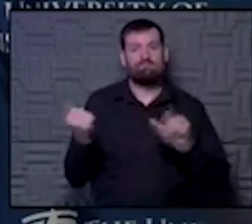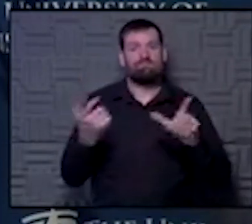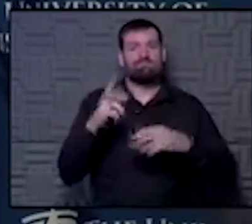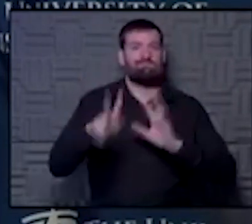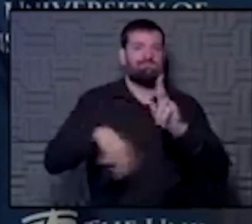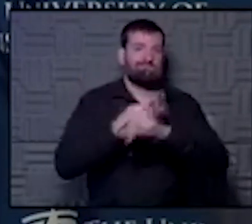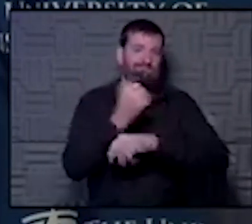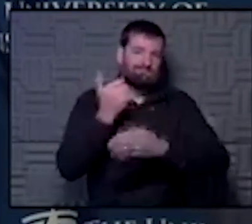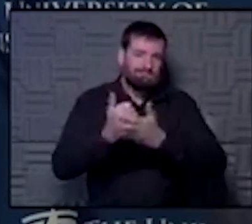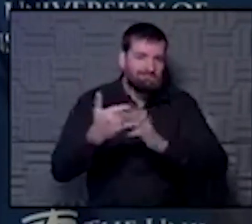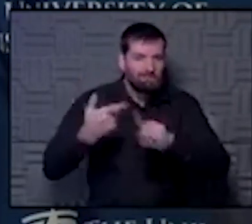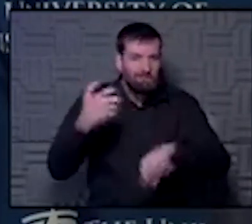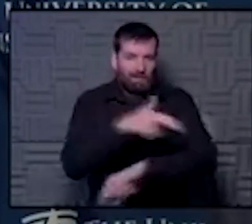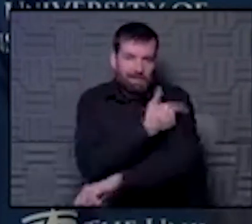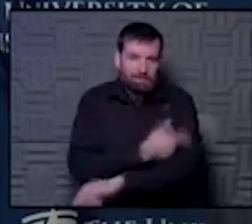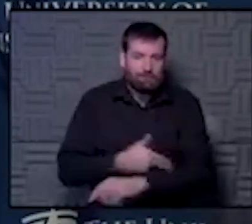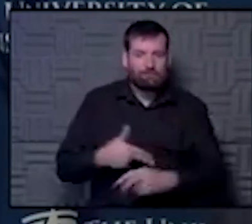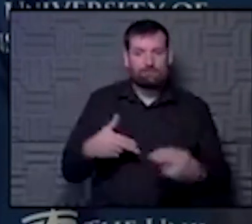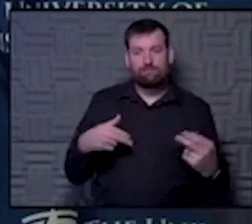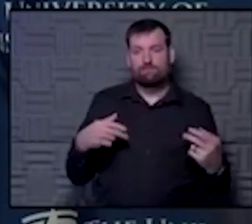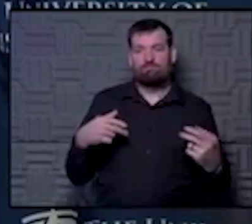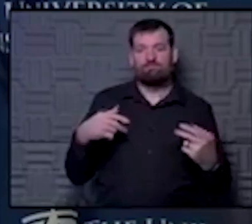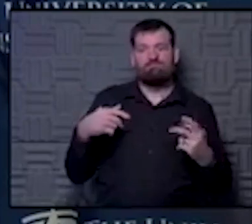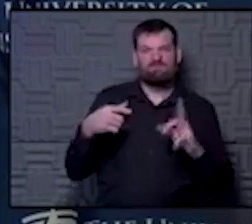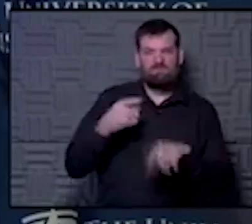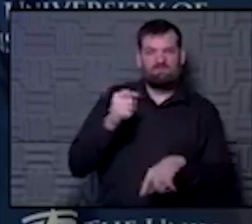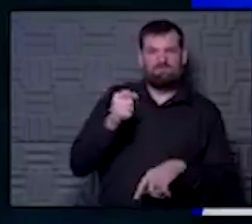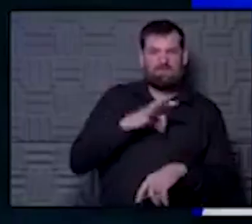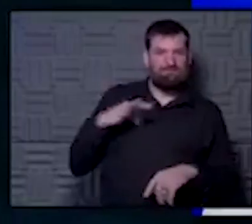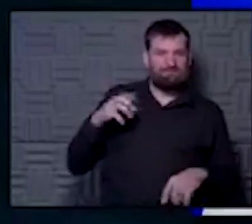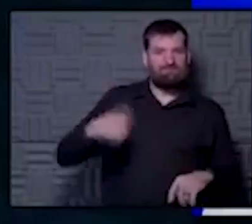getting from the hospital and from the staff.